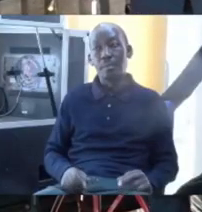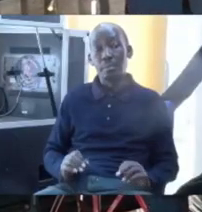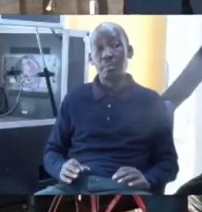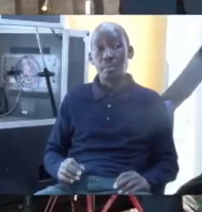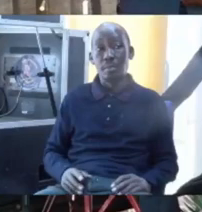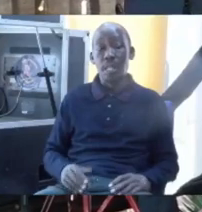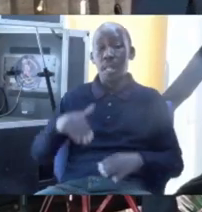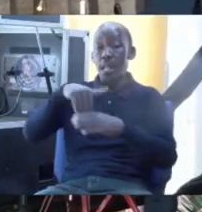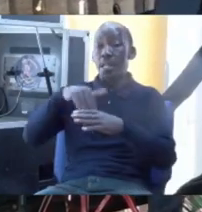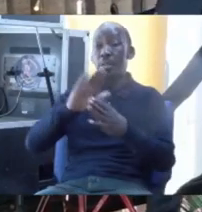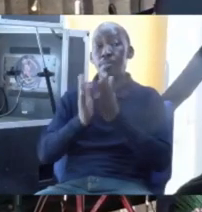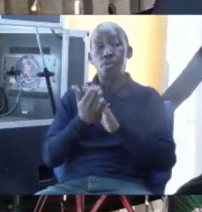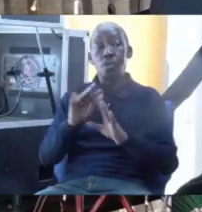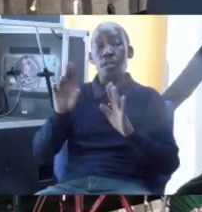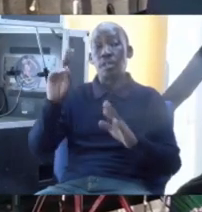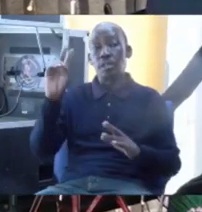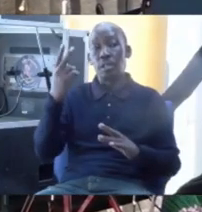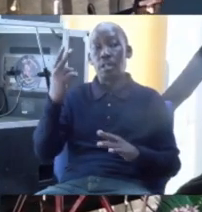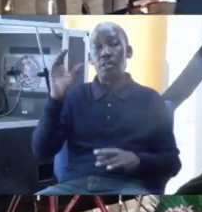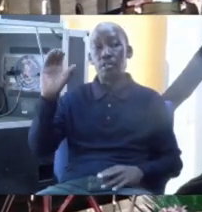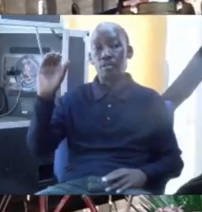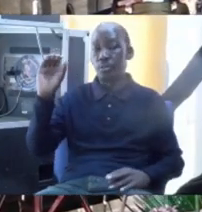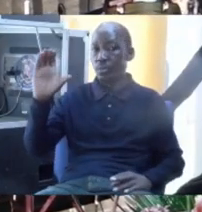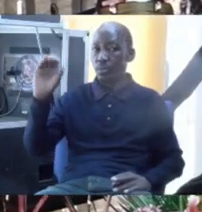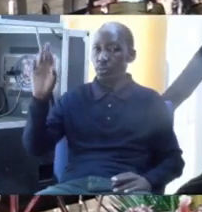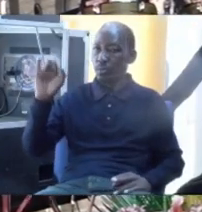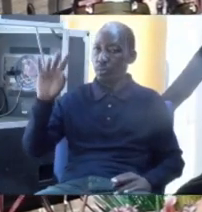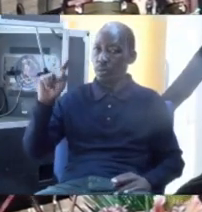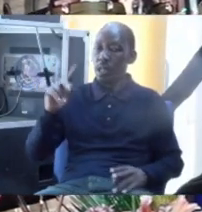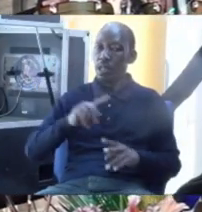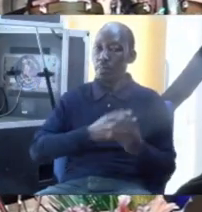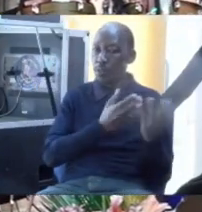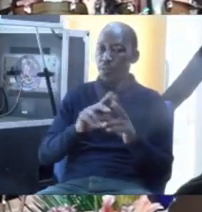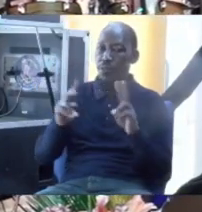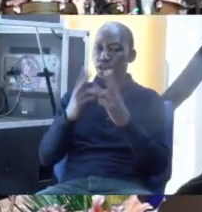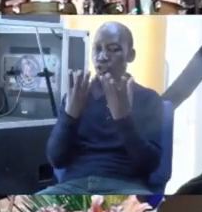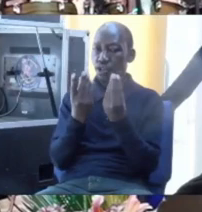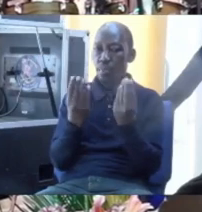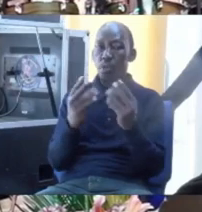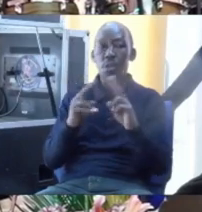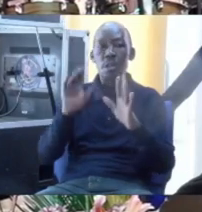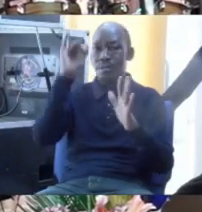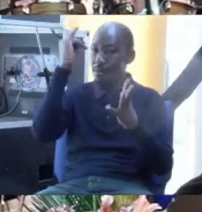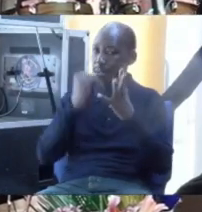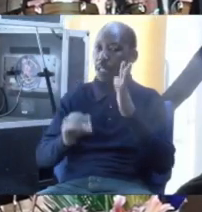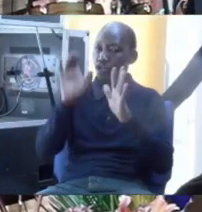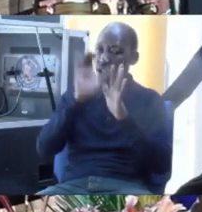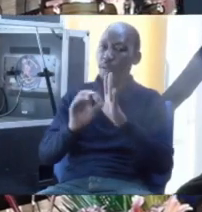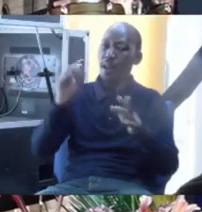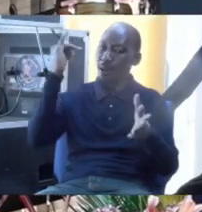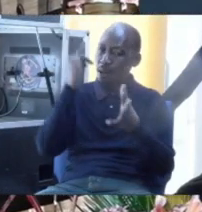In the book of 2 Corinthians, I want to bring a very simple word this morning. The last chapter, the last